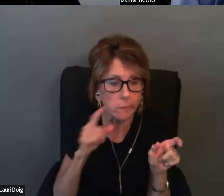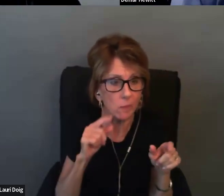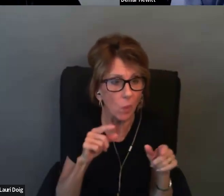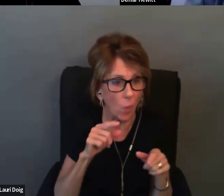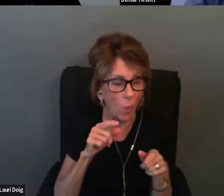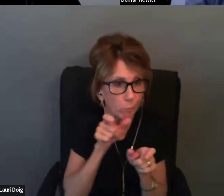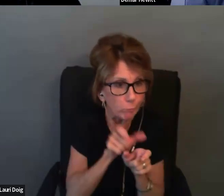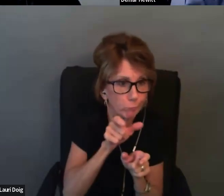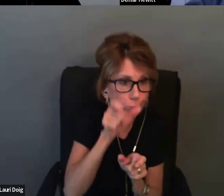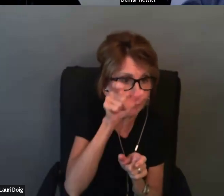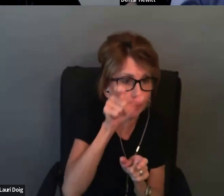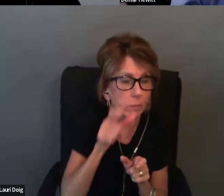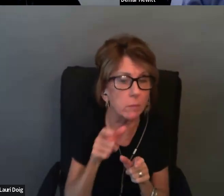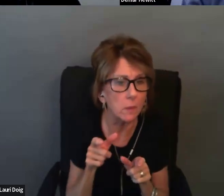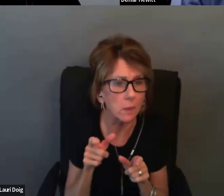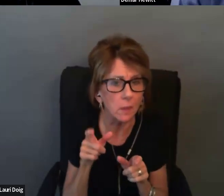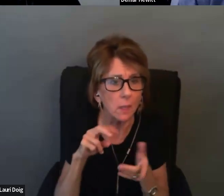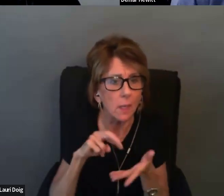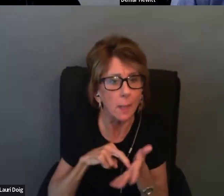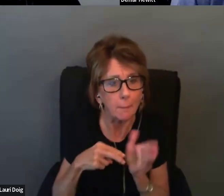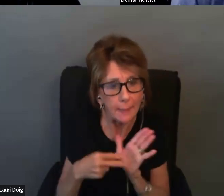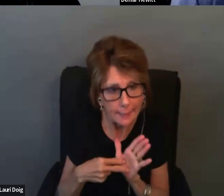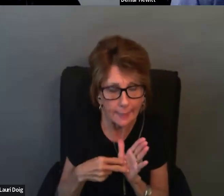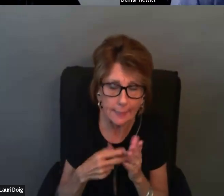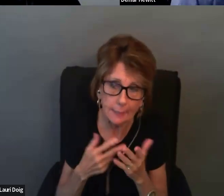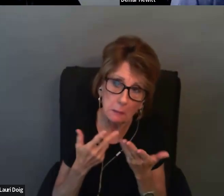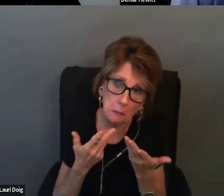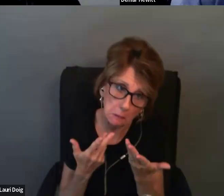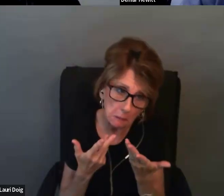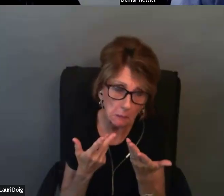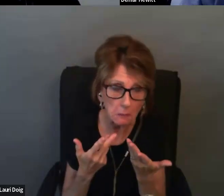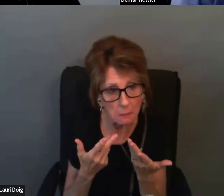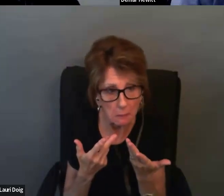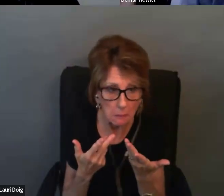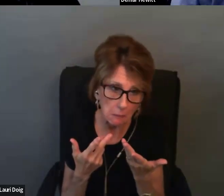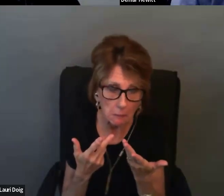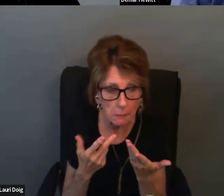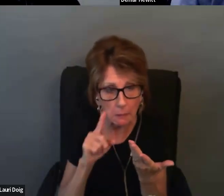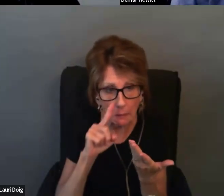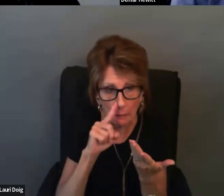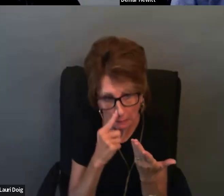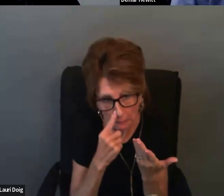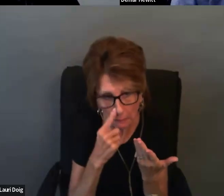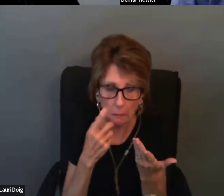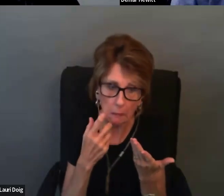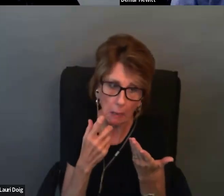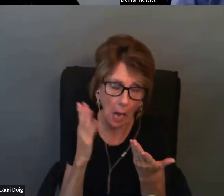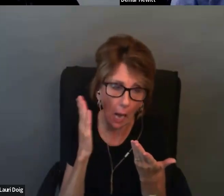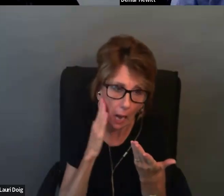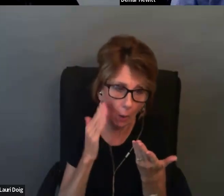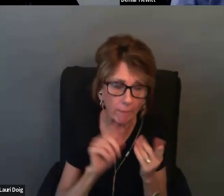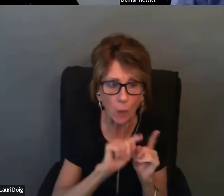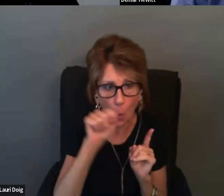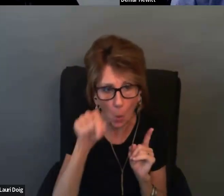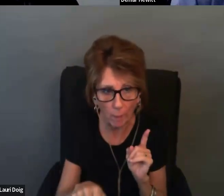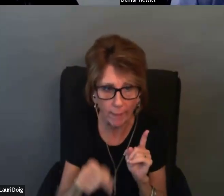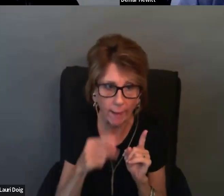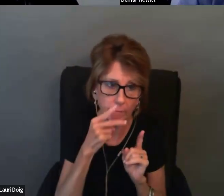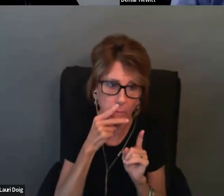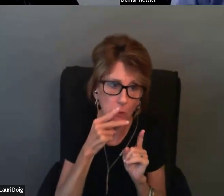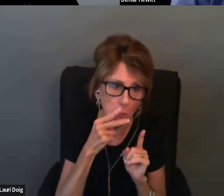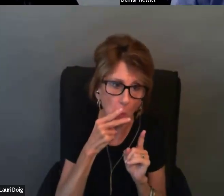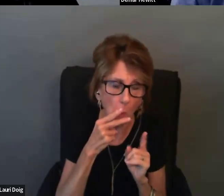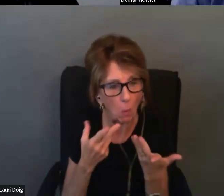juxtaposed. A little bit of inconvenience is anticipated. And they call those the general noise of